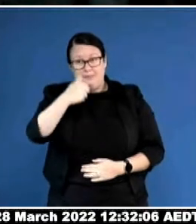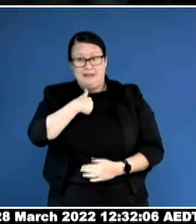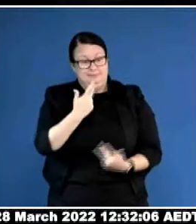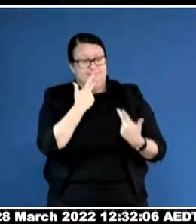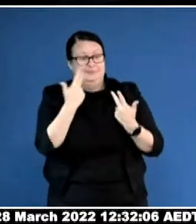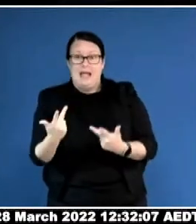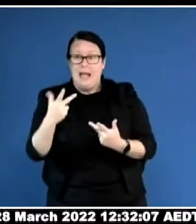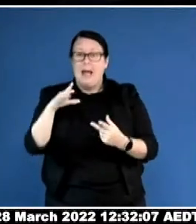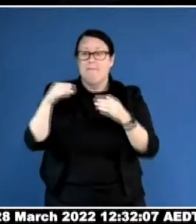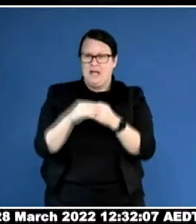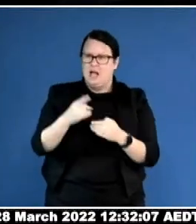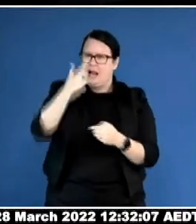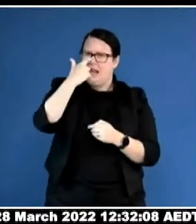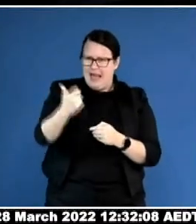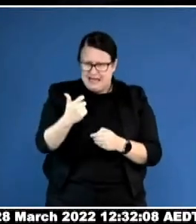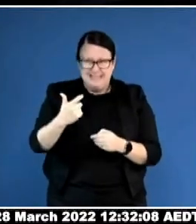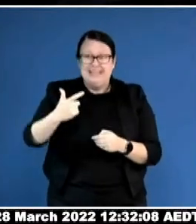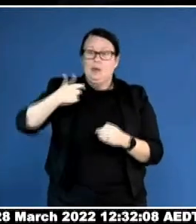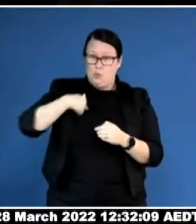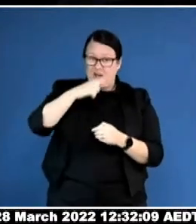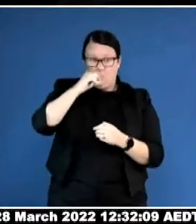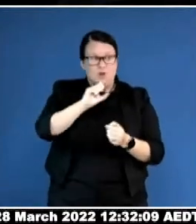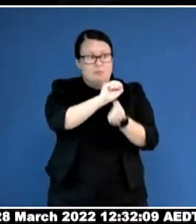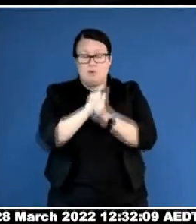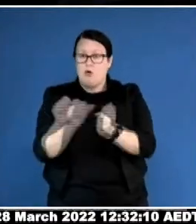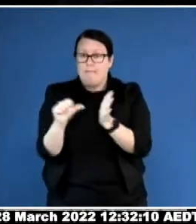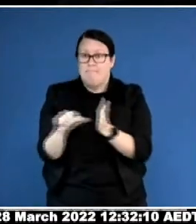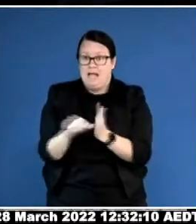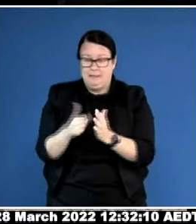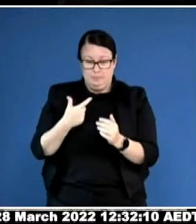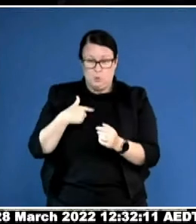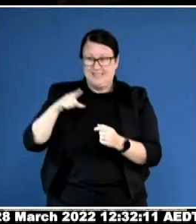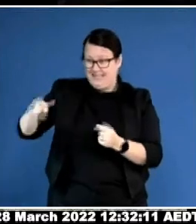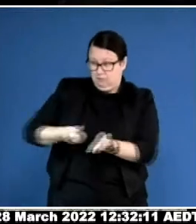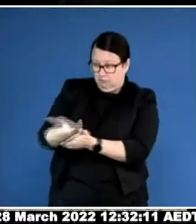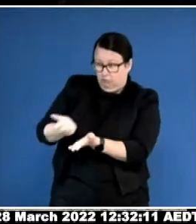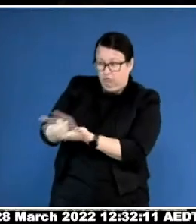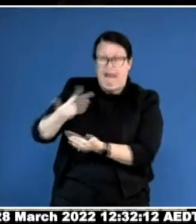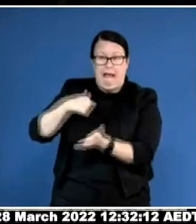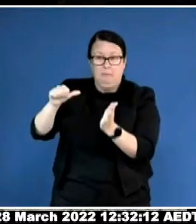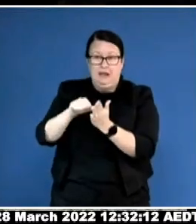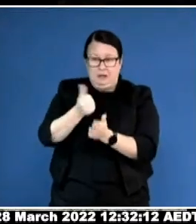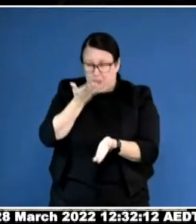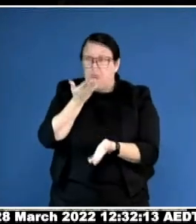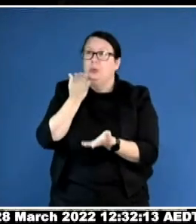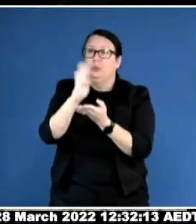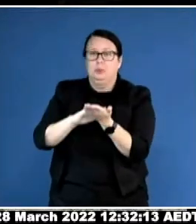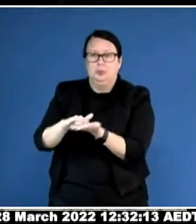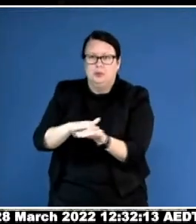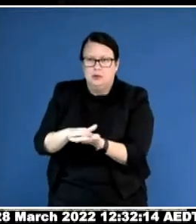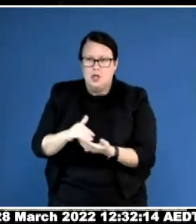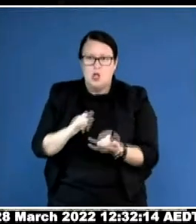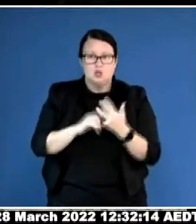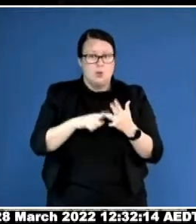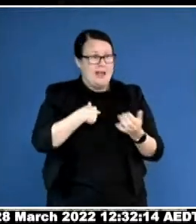because he'd put us in so much debt. So we had to borrow more on disability pensions to pay off a credit card debt that I didn't even